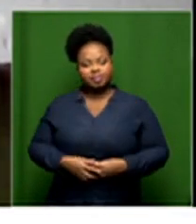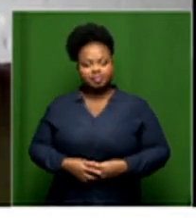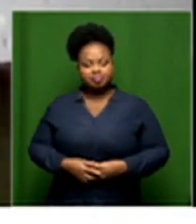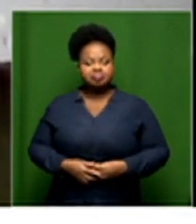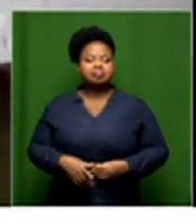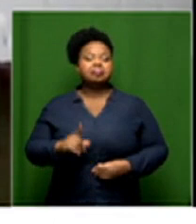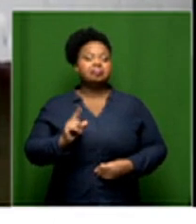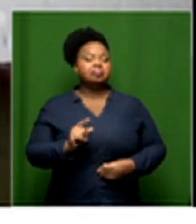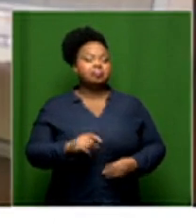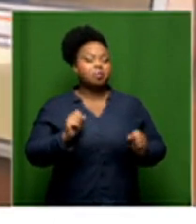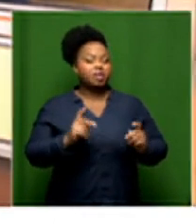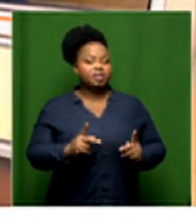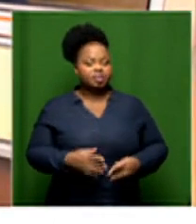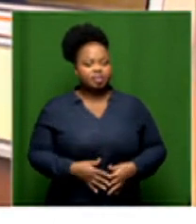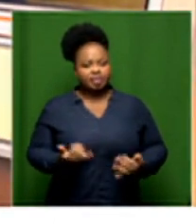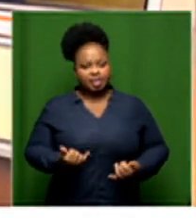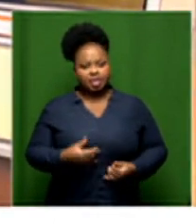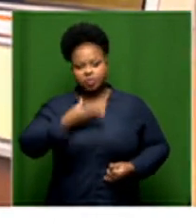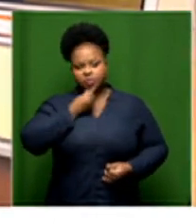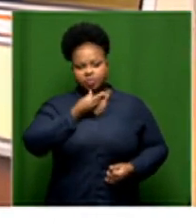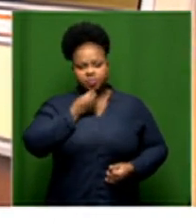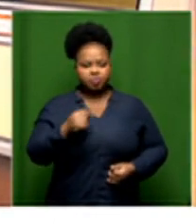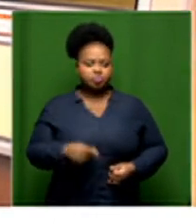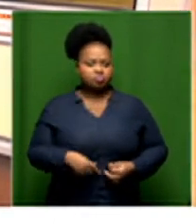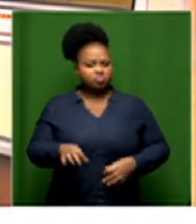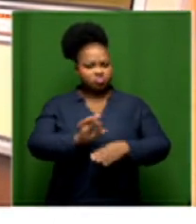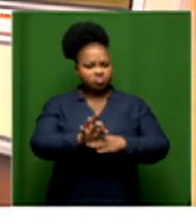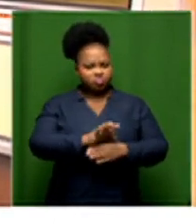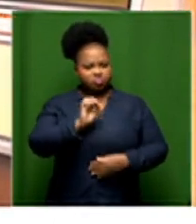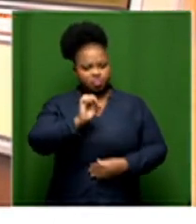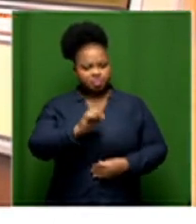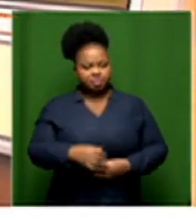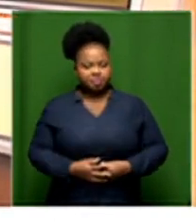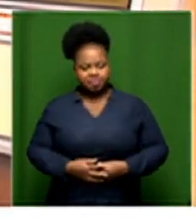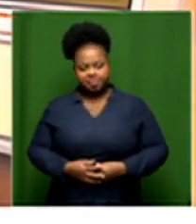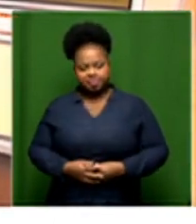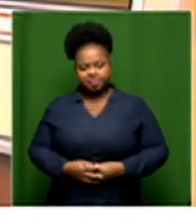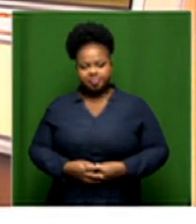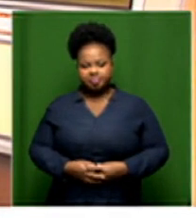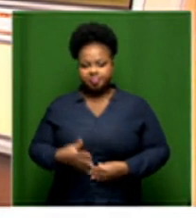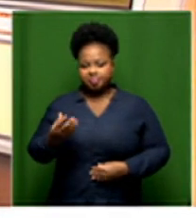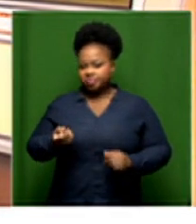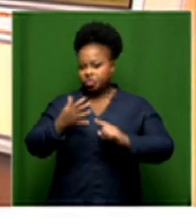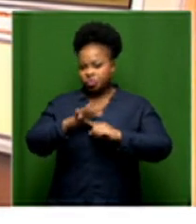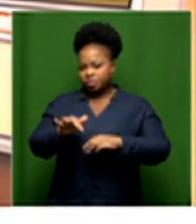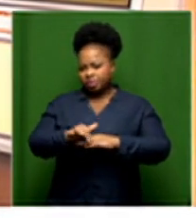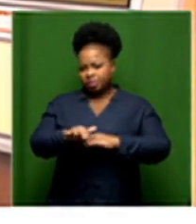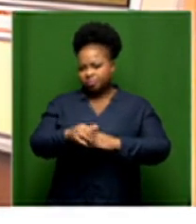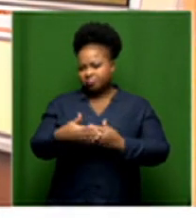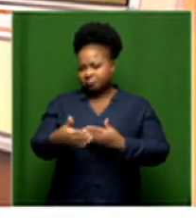platform. Okay. We are well into the festive season. What are your plans? Do you have any gigs or shows planned?